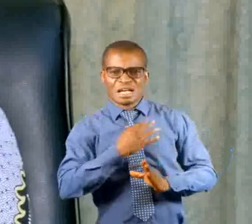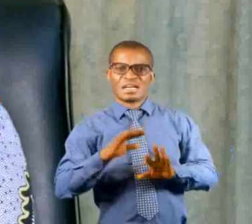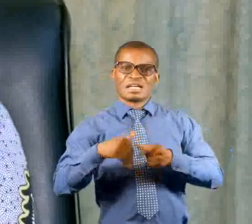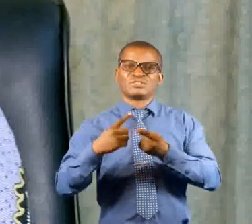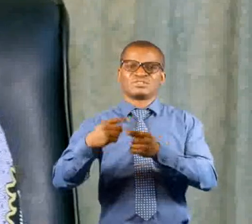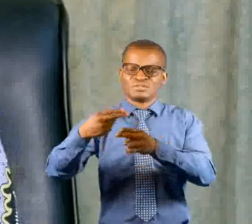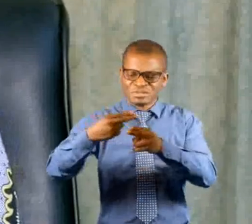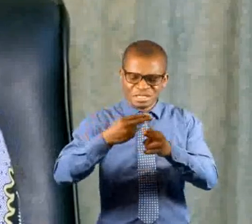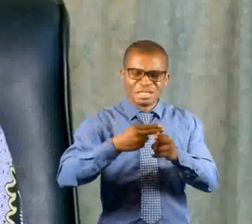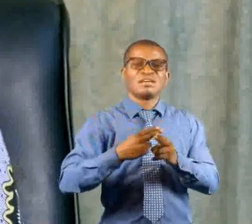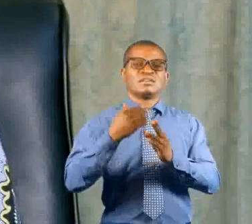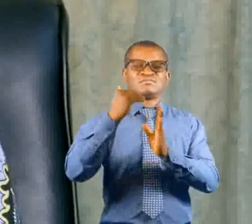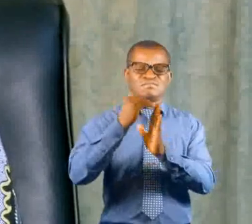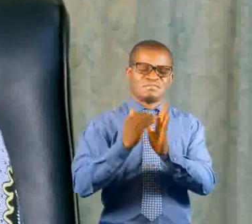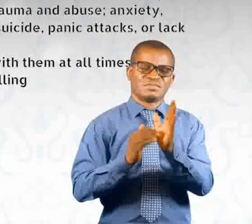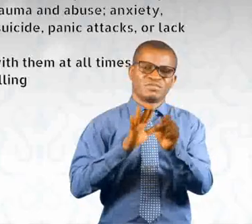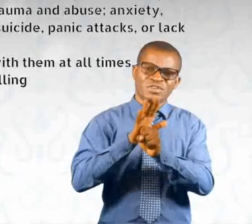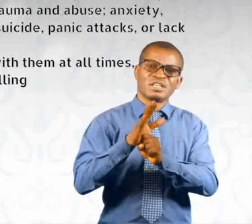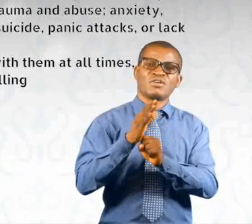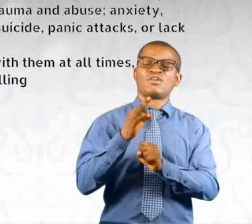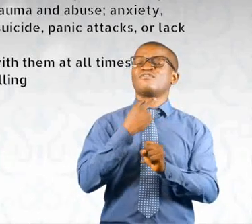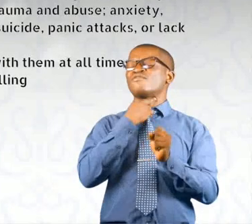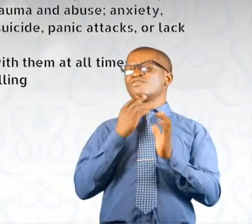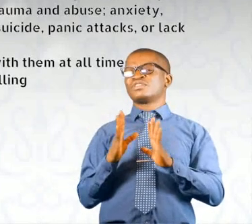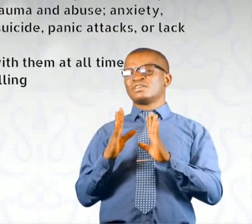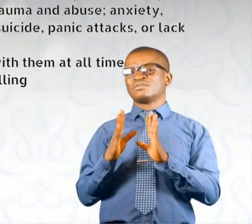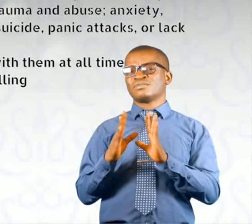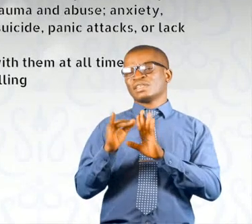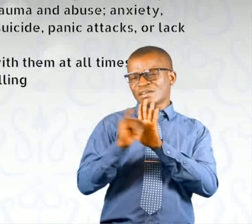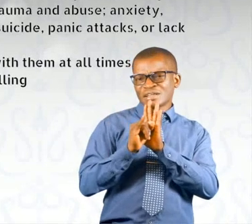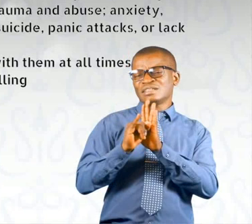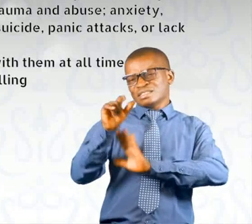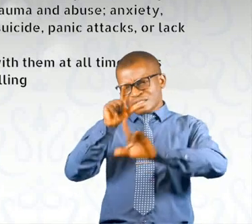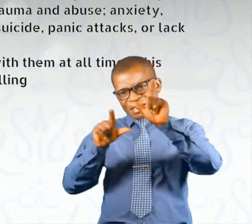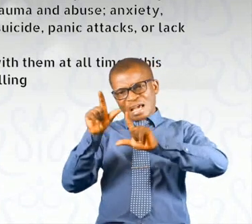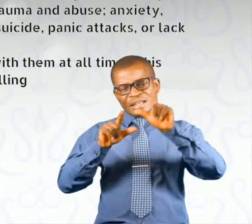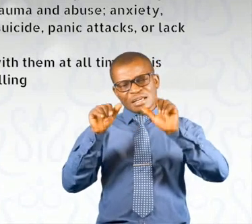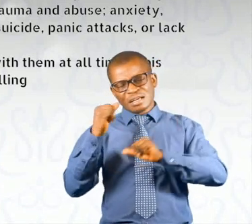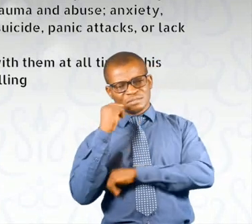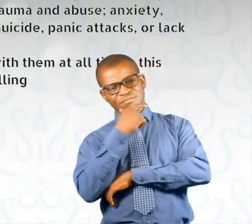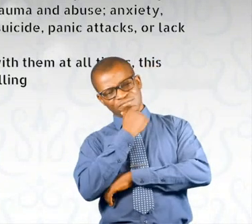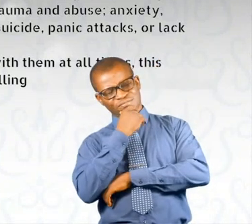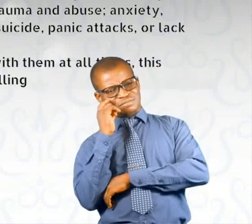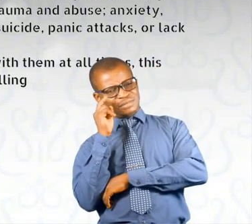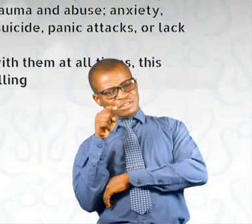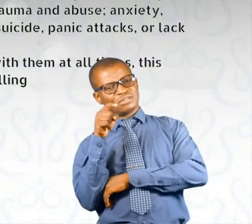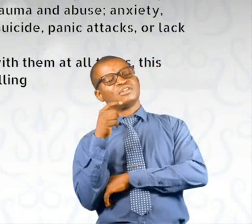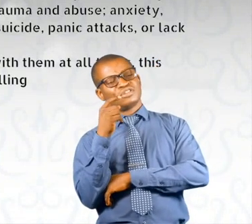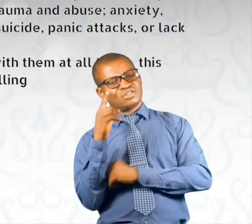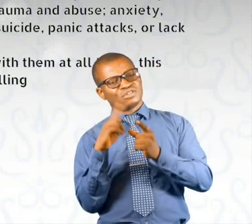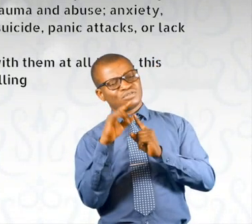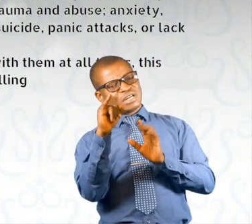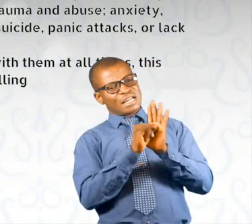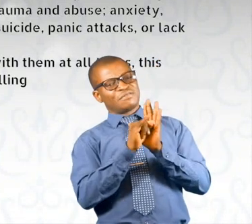and also the profiling of victims, the identification, things they can see and identify a suspect, and things